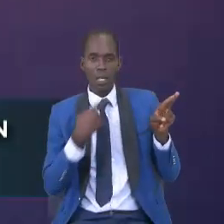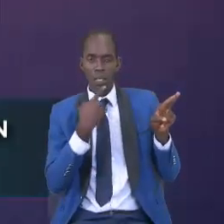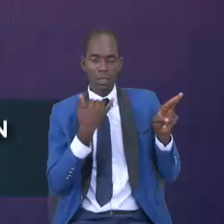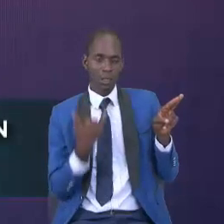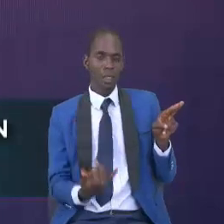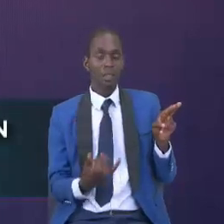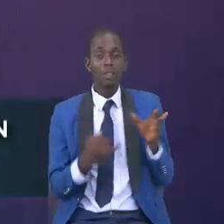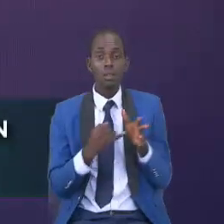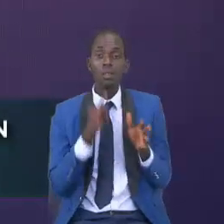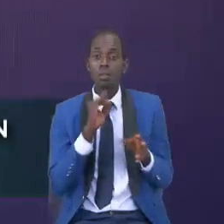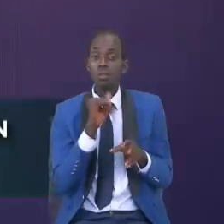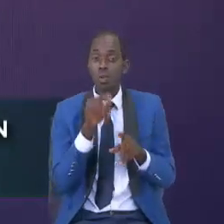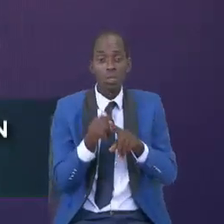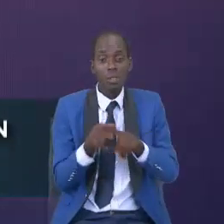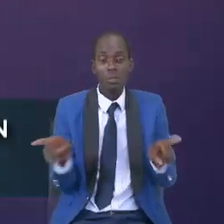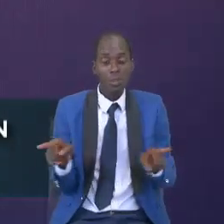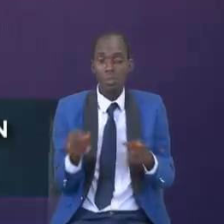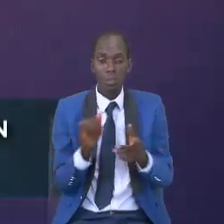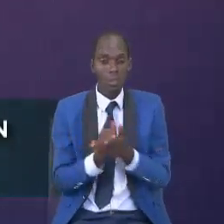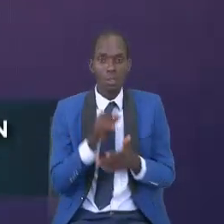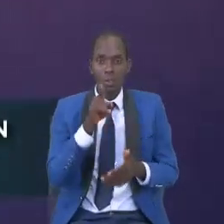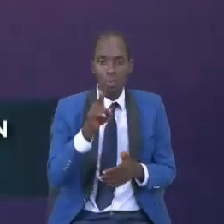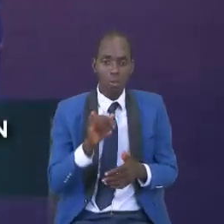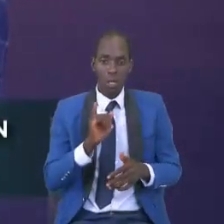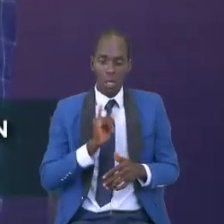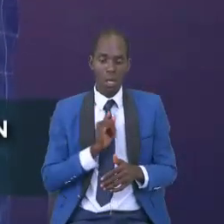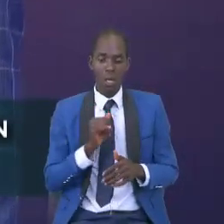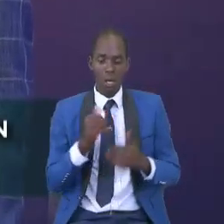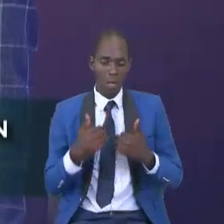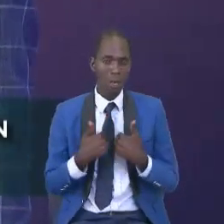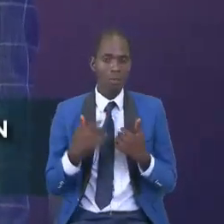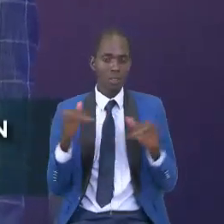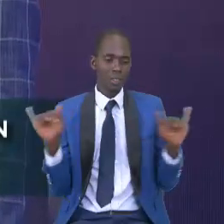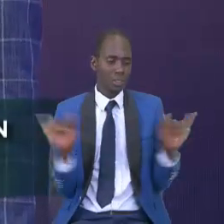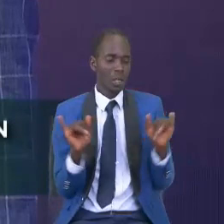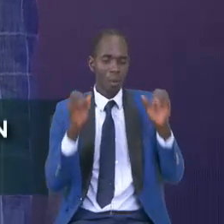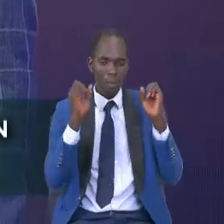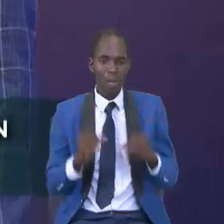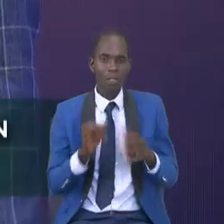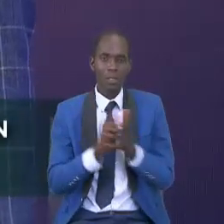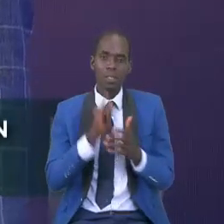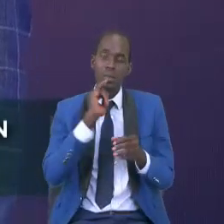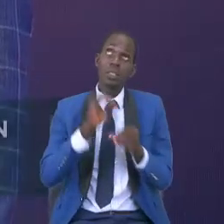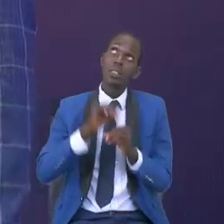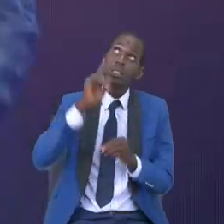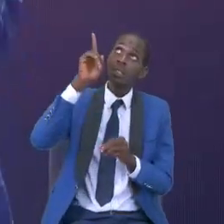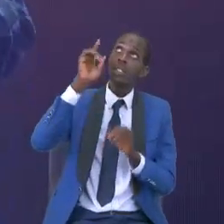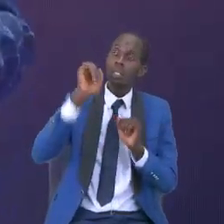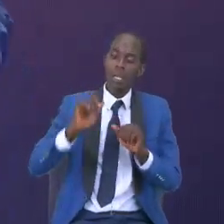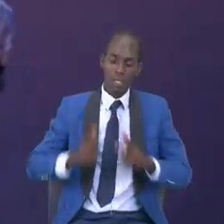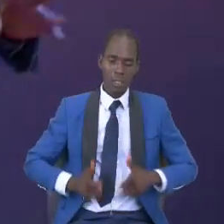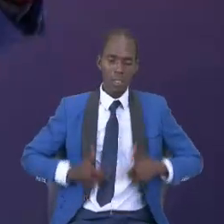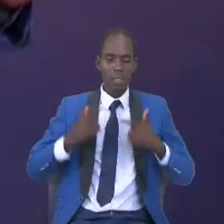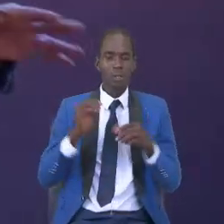no different than you are, than I am. The same power that resided in him can reside in